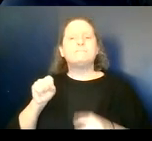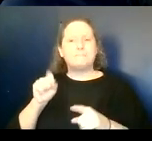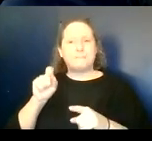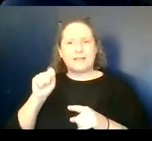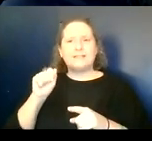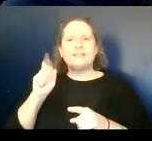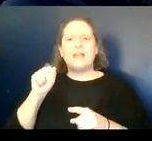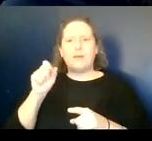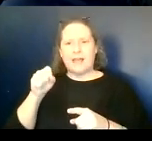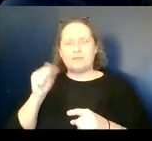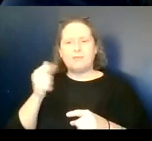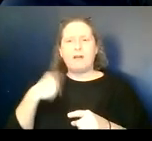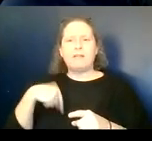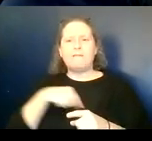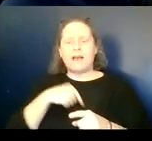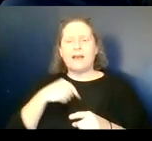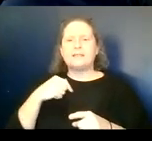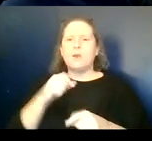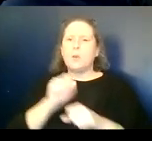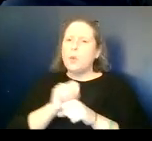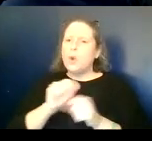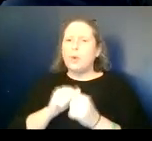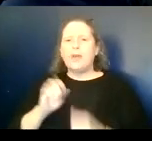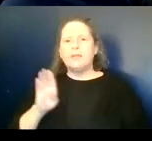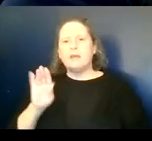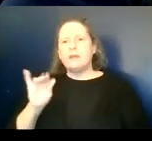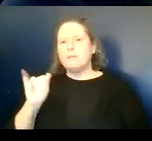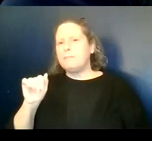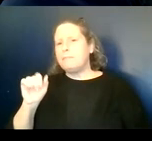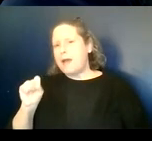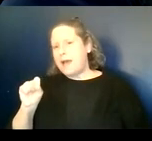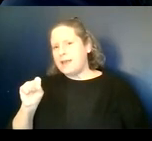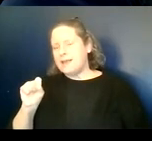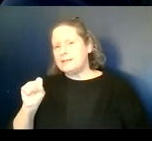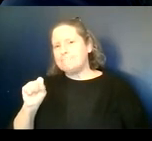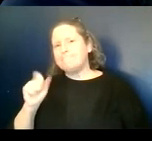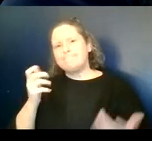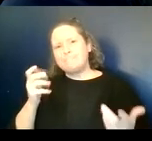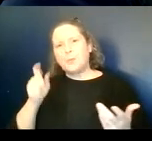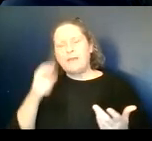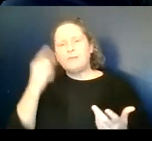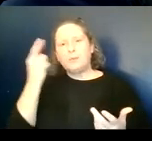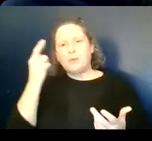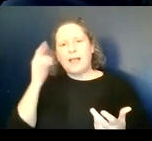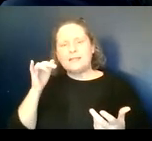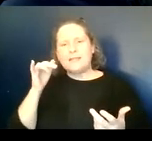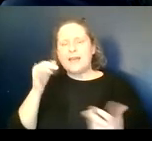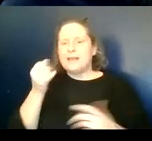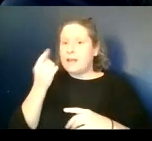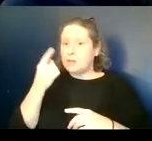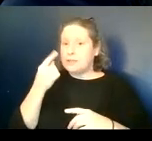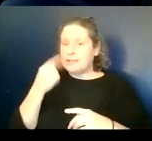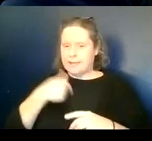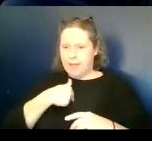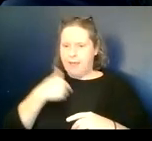with them, right? It is what it is, and I think that we got to really sort of check ourselves and acknowledge that we all have